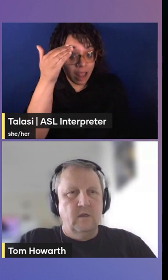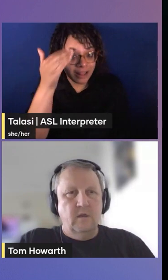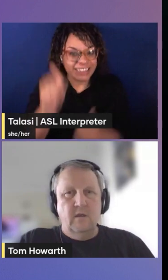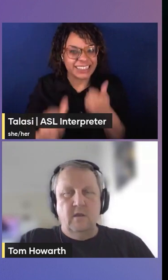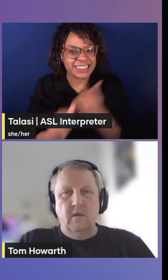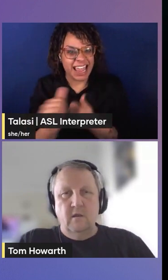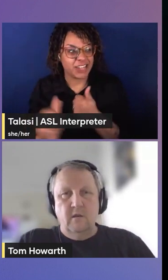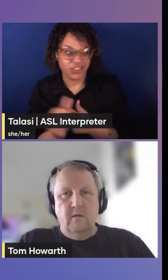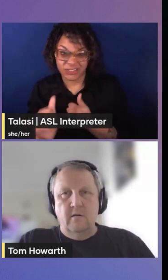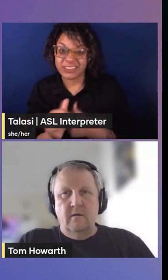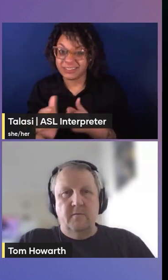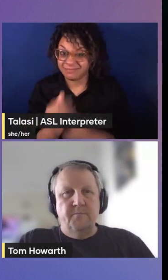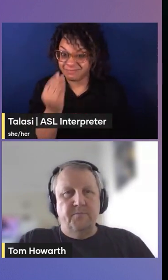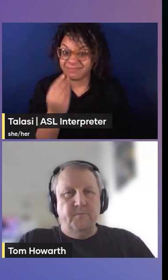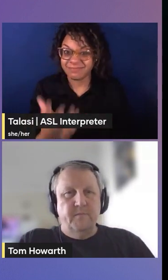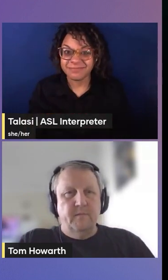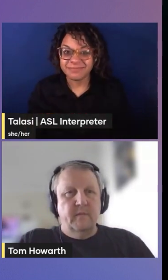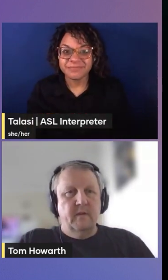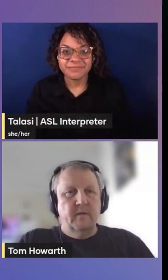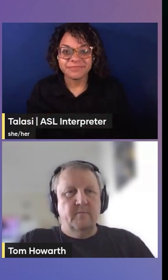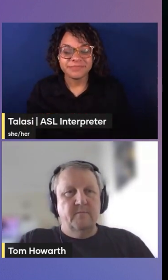told.